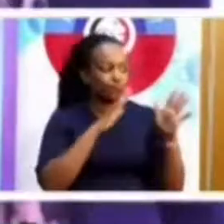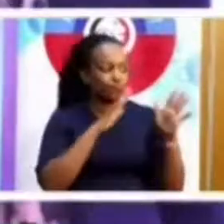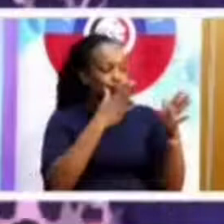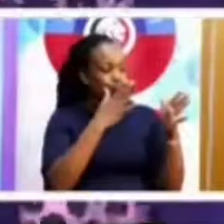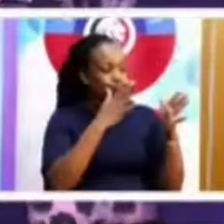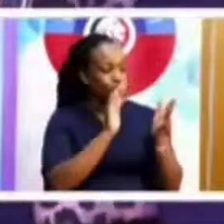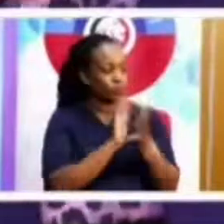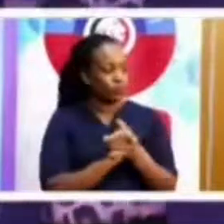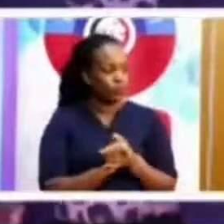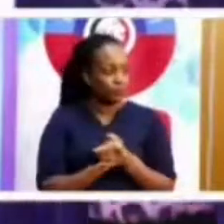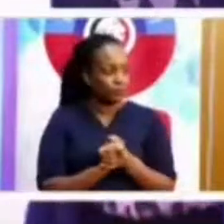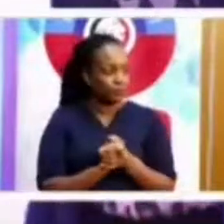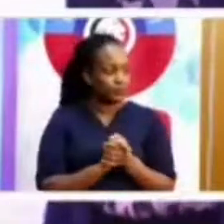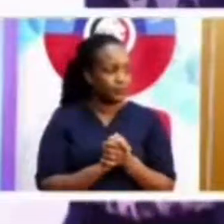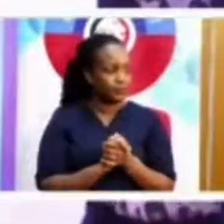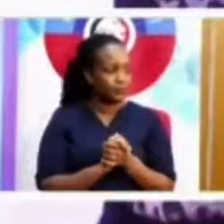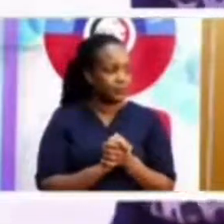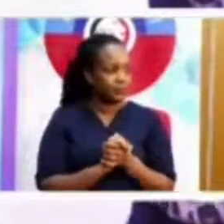sana.